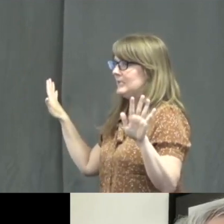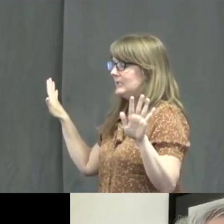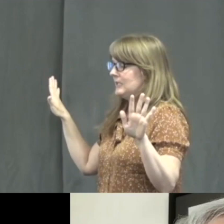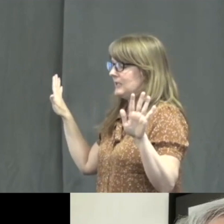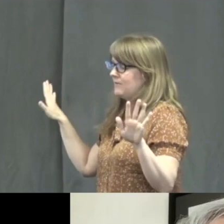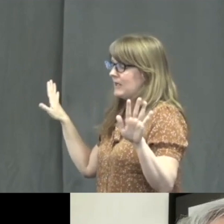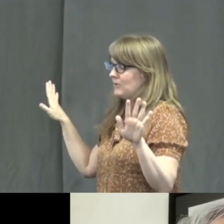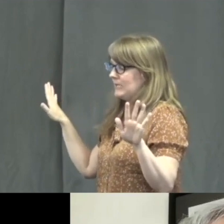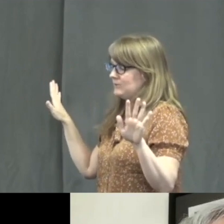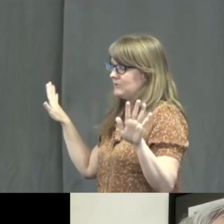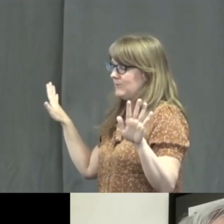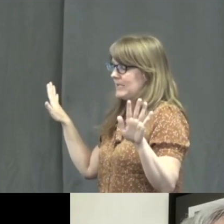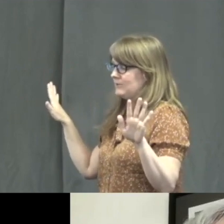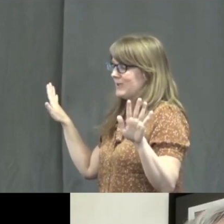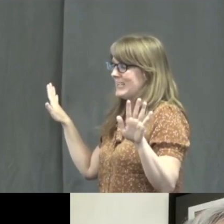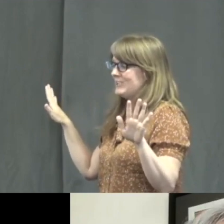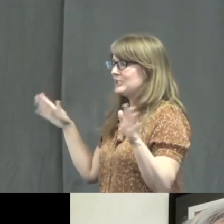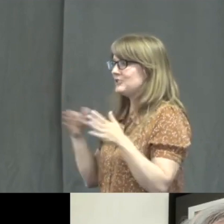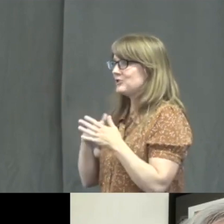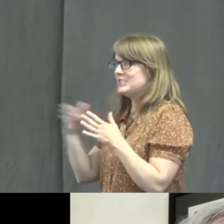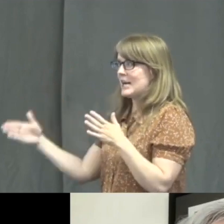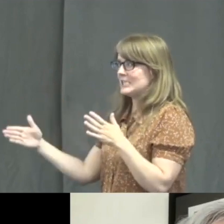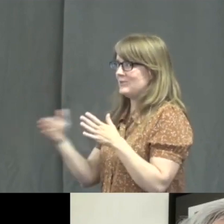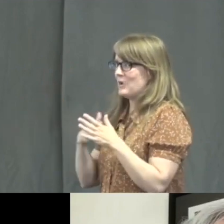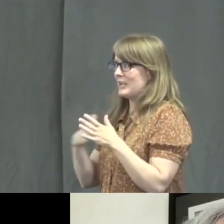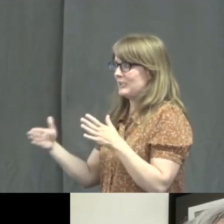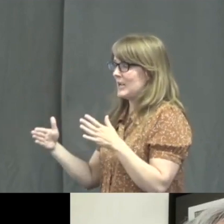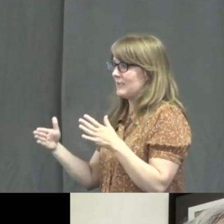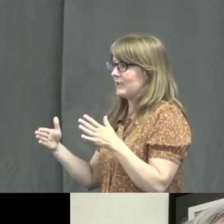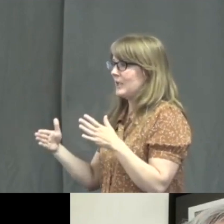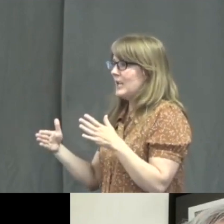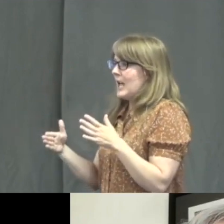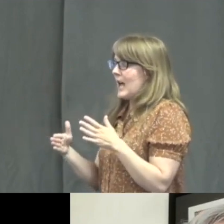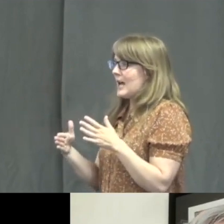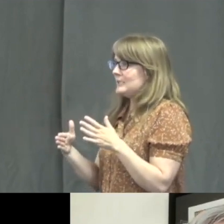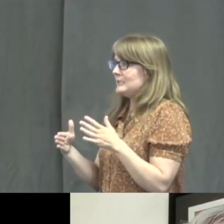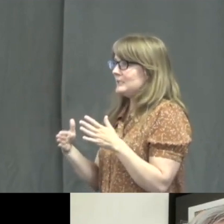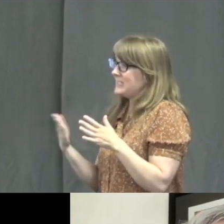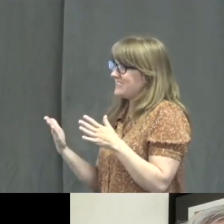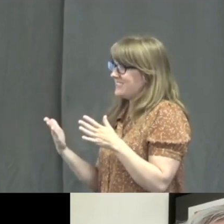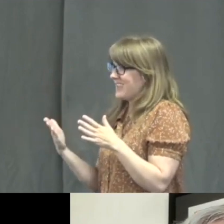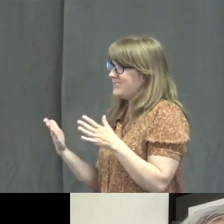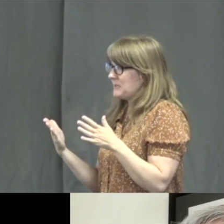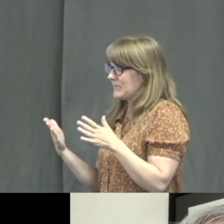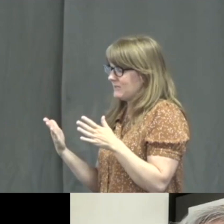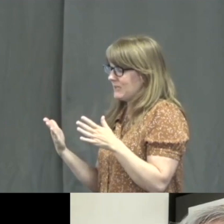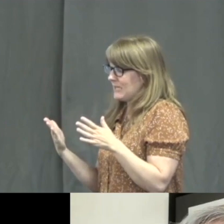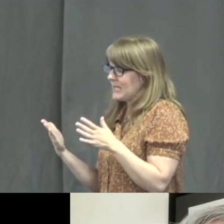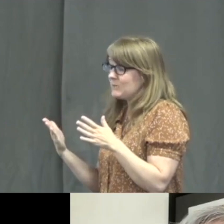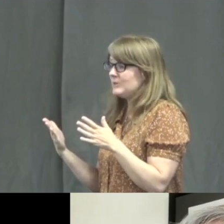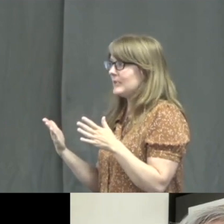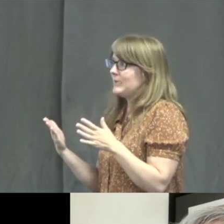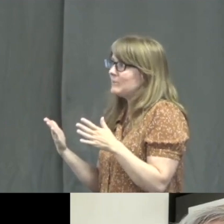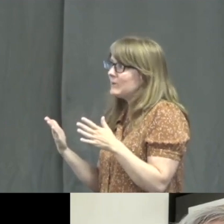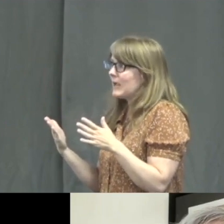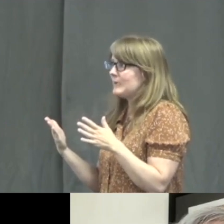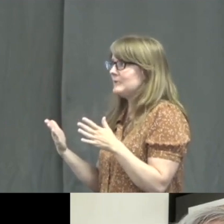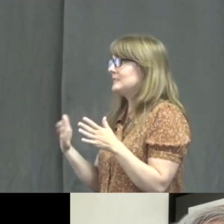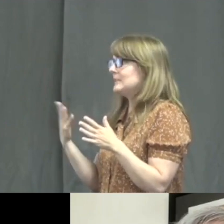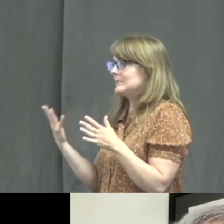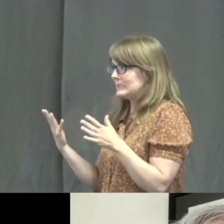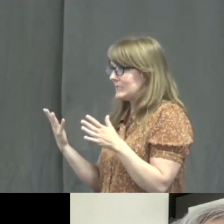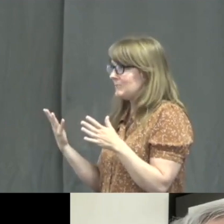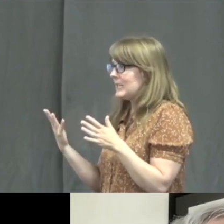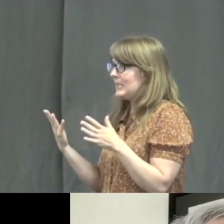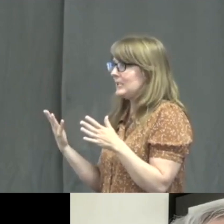simultaneously evaluating two mates, right? You're just rejecting one or the other. And depending on the lifespan of an animal, like pygmy rabbits, they